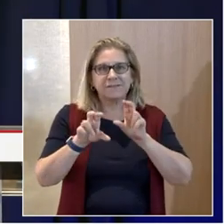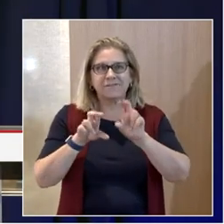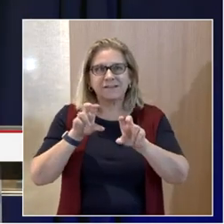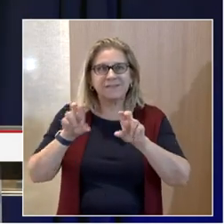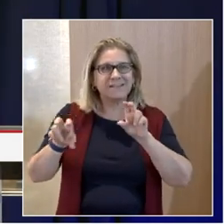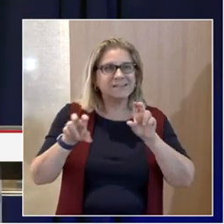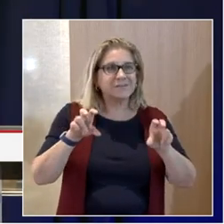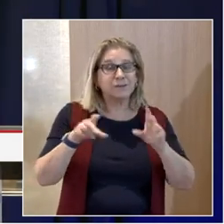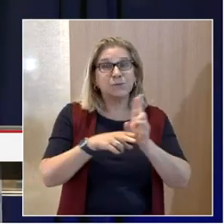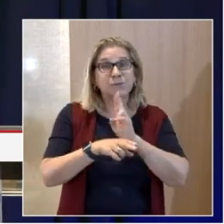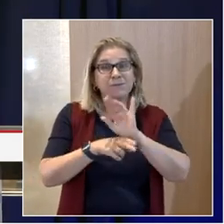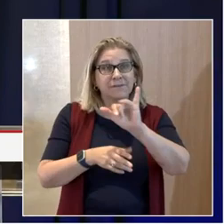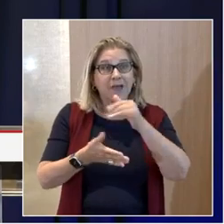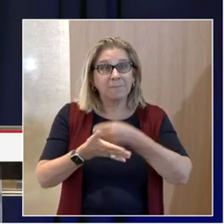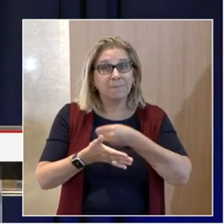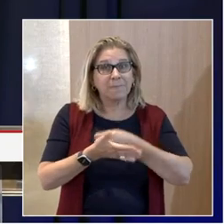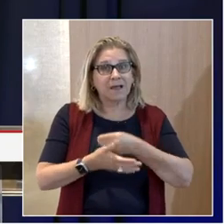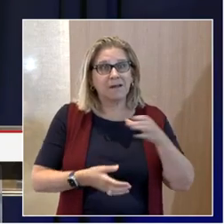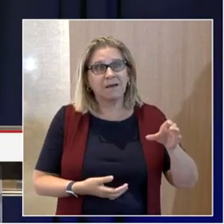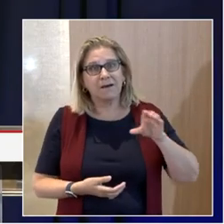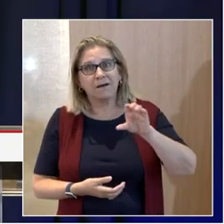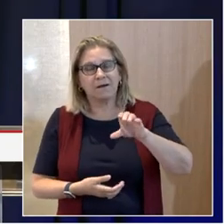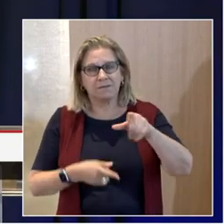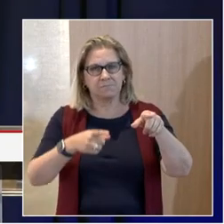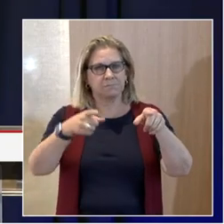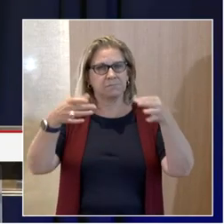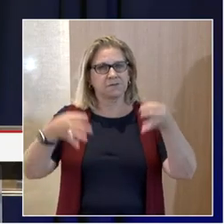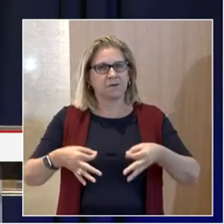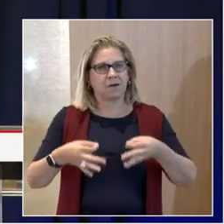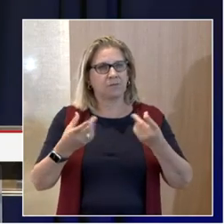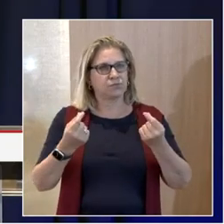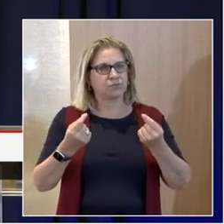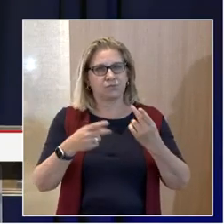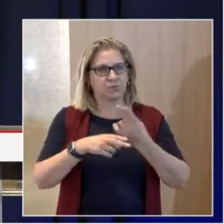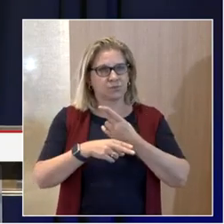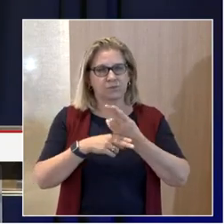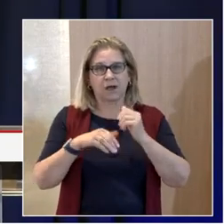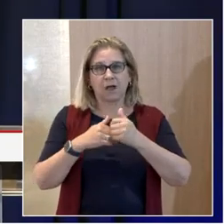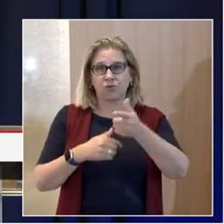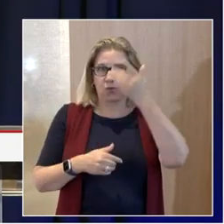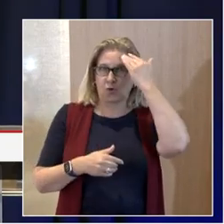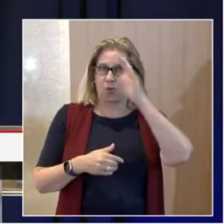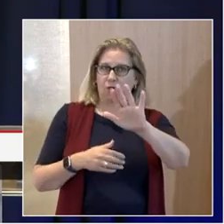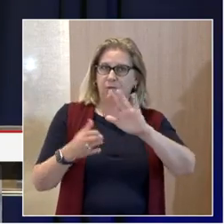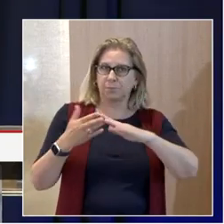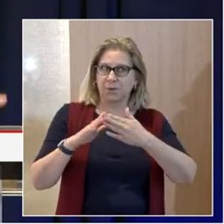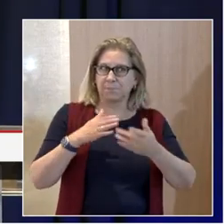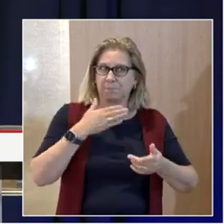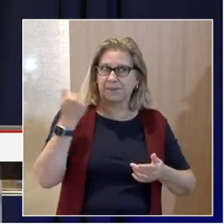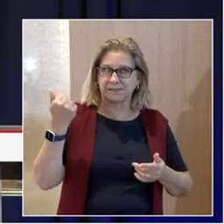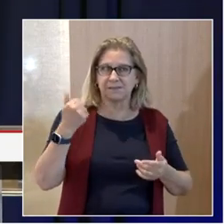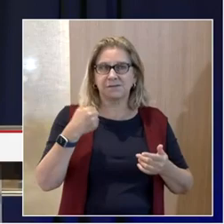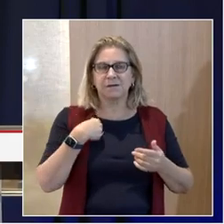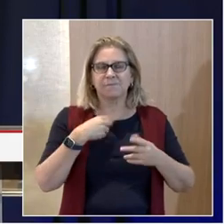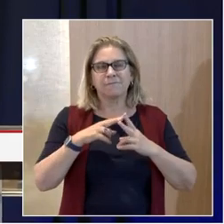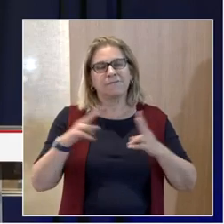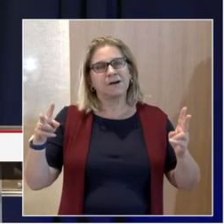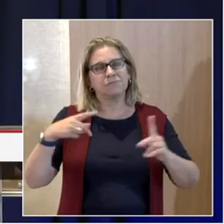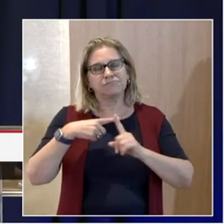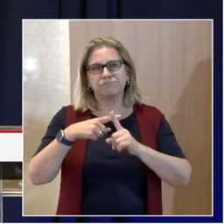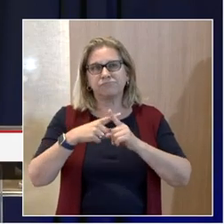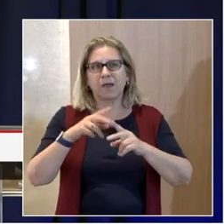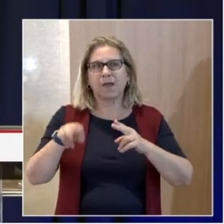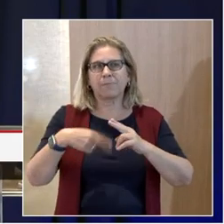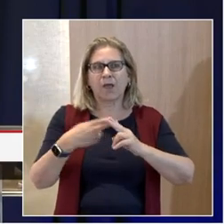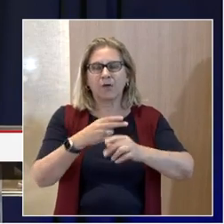as they see best for our community. So I am very hopeful about the energy and talent that is in this